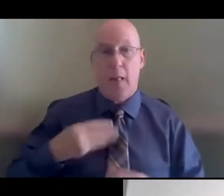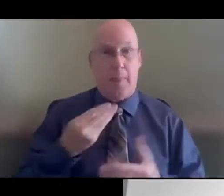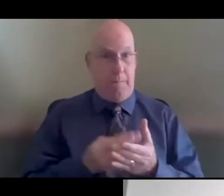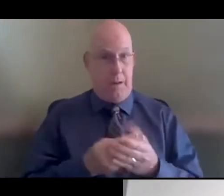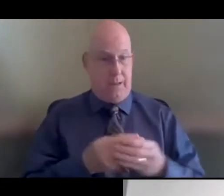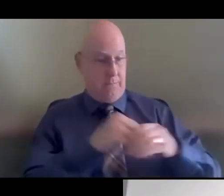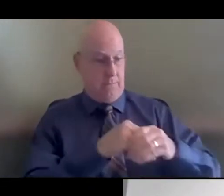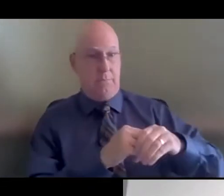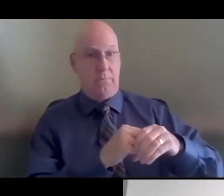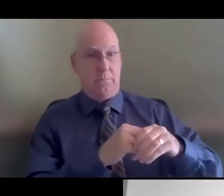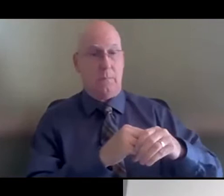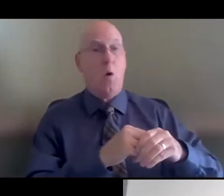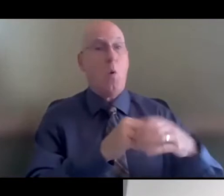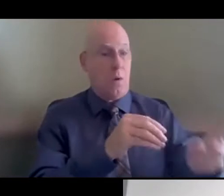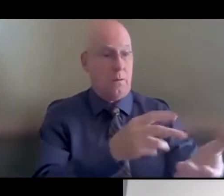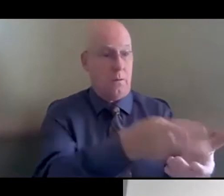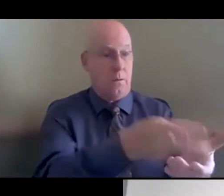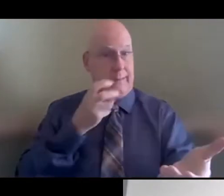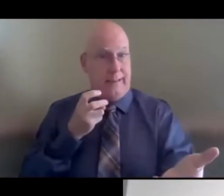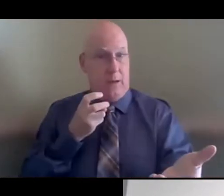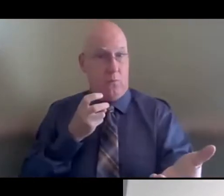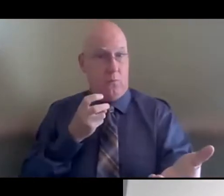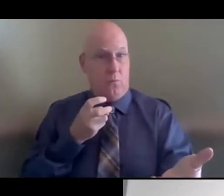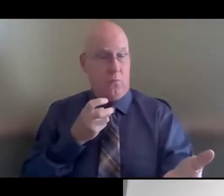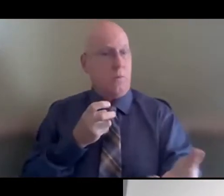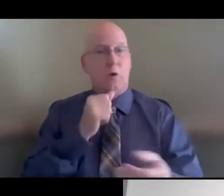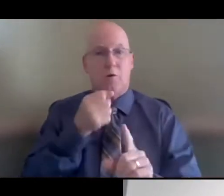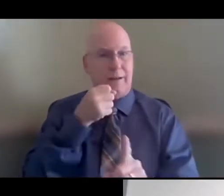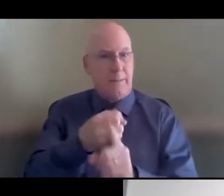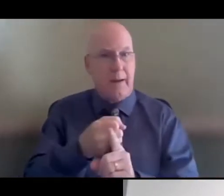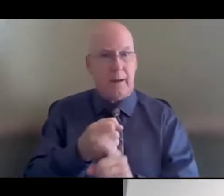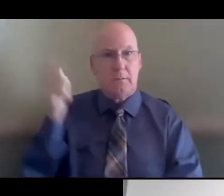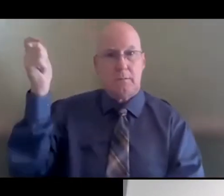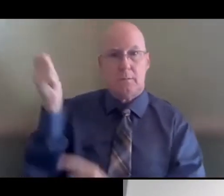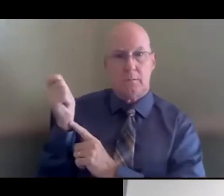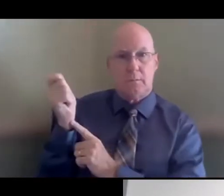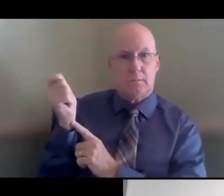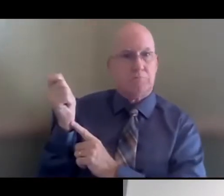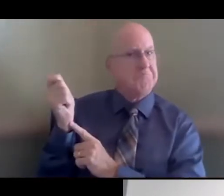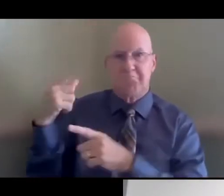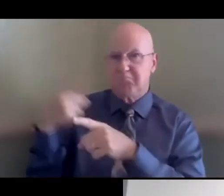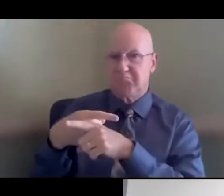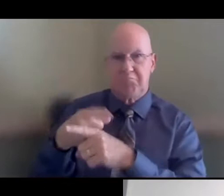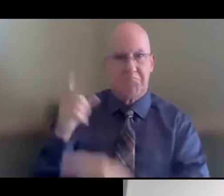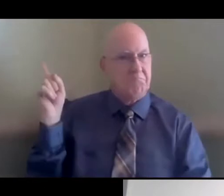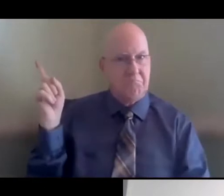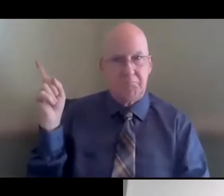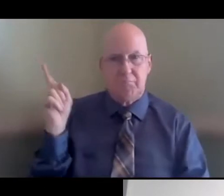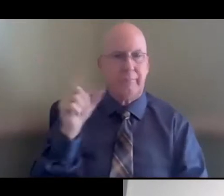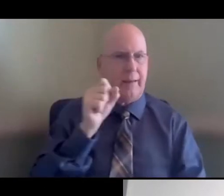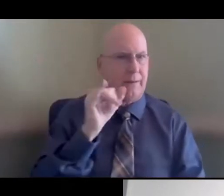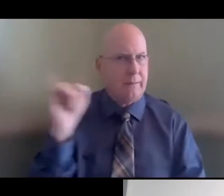even taken out of the ABLE account don't impact eligibility benefits such as